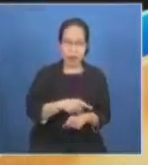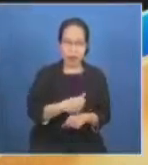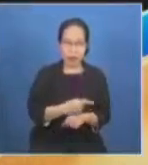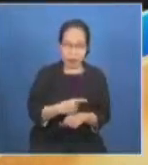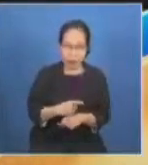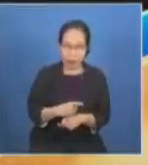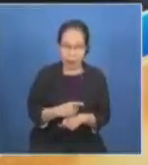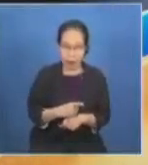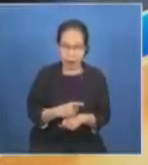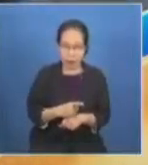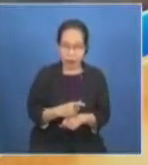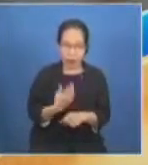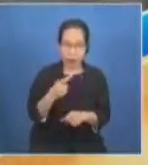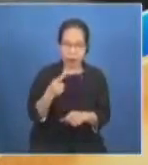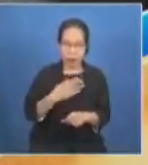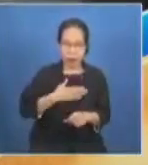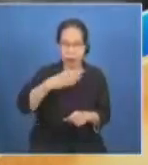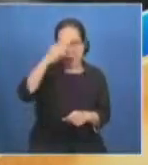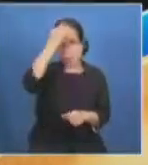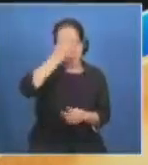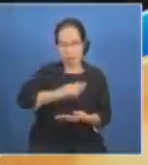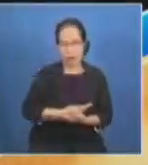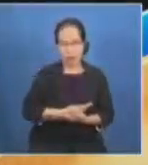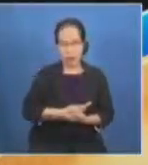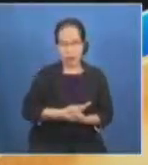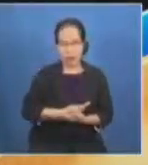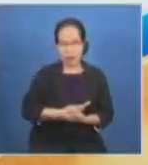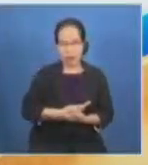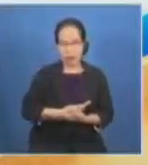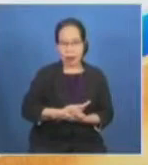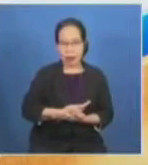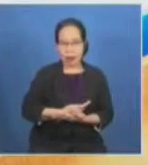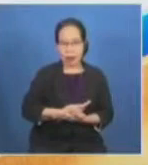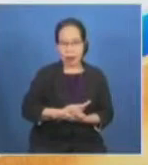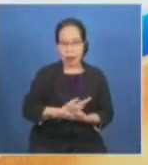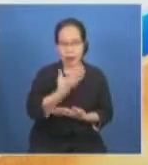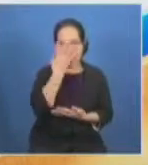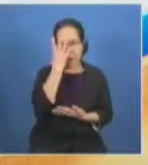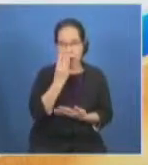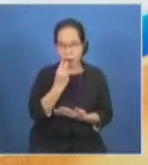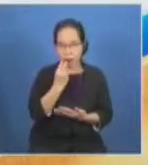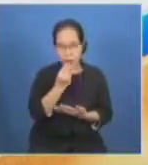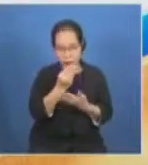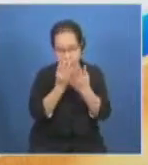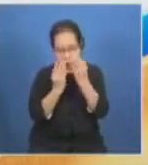is a stick up. Good thing that my little child fell asleep on my chest.